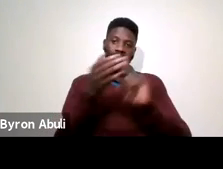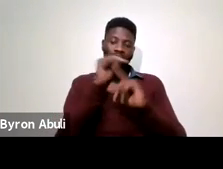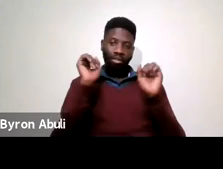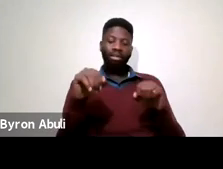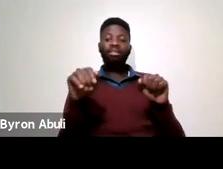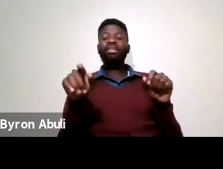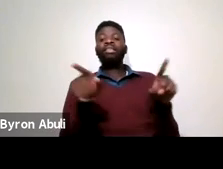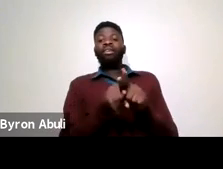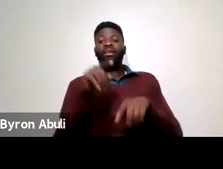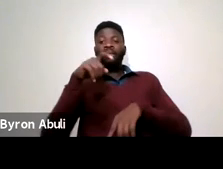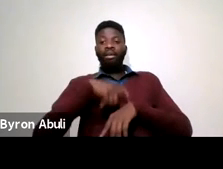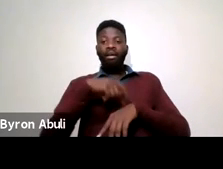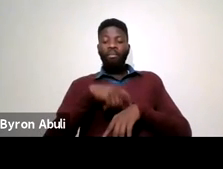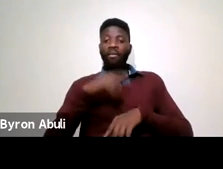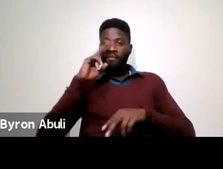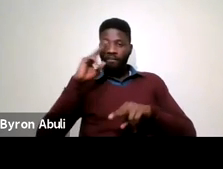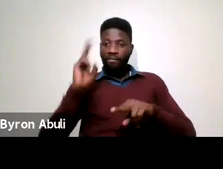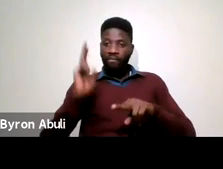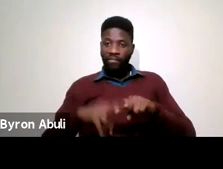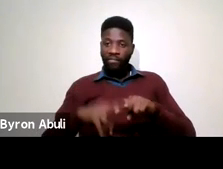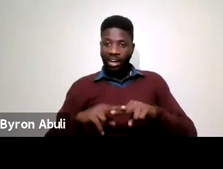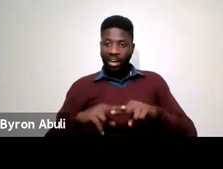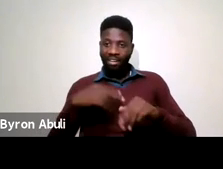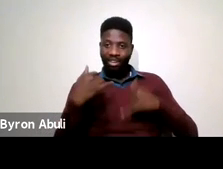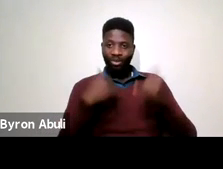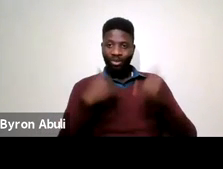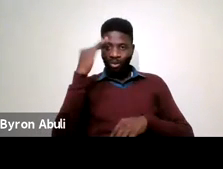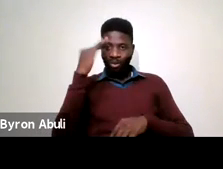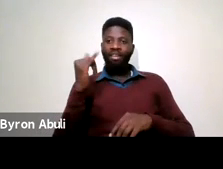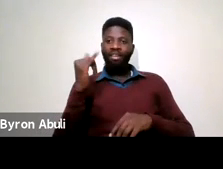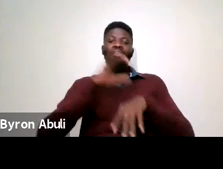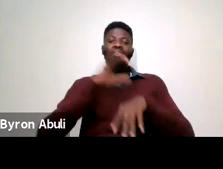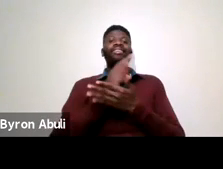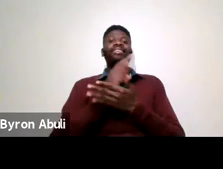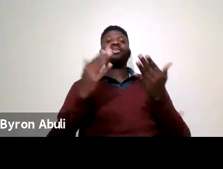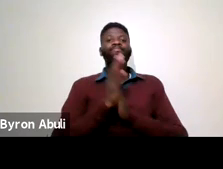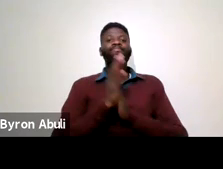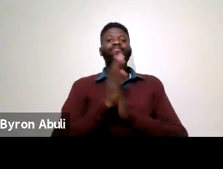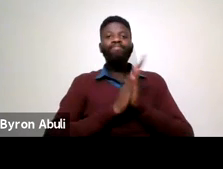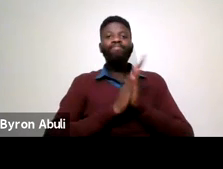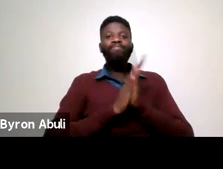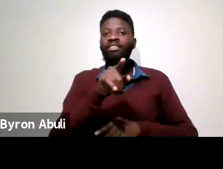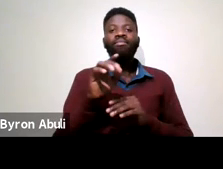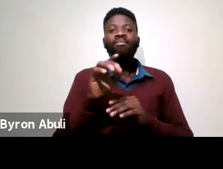time, it's fun because you get something that motivates you where you are going to.